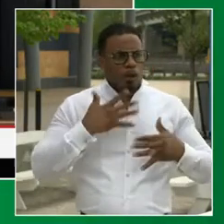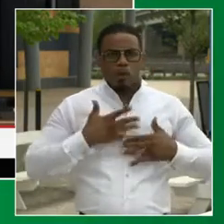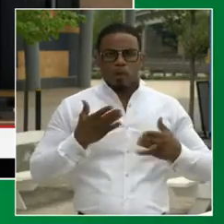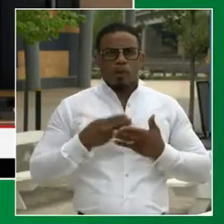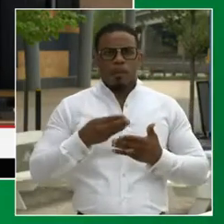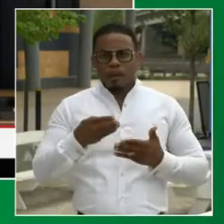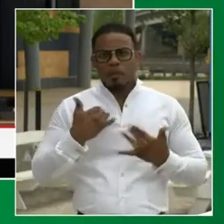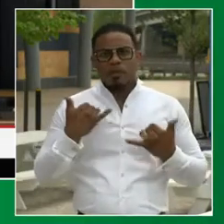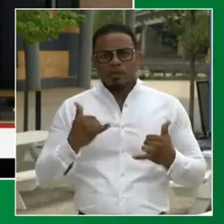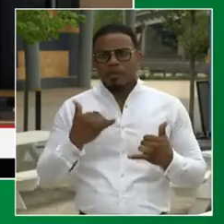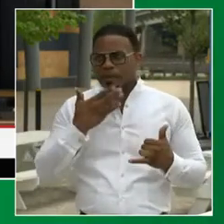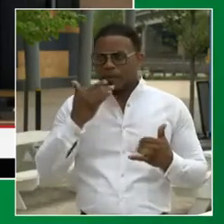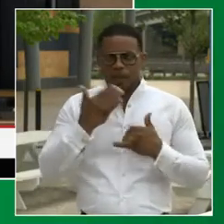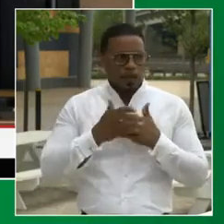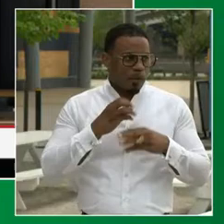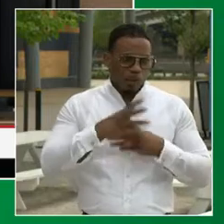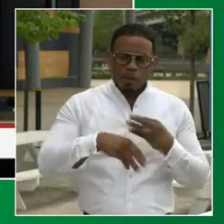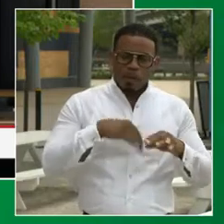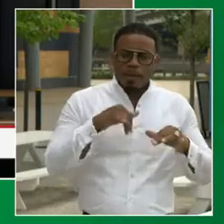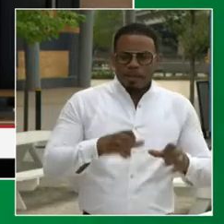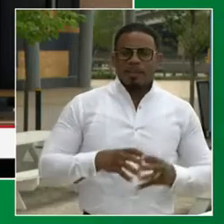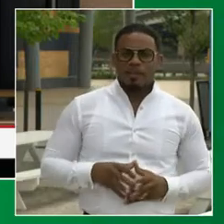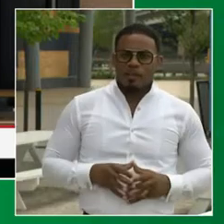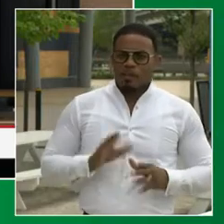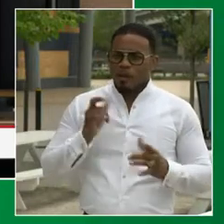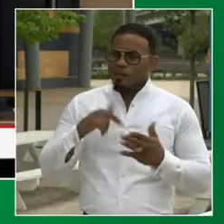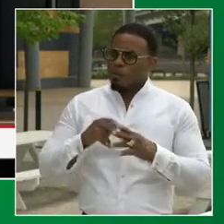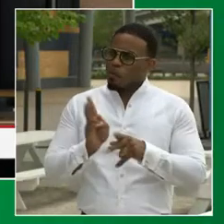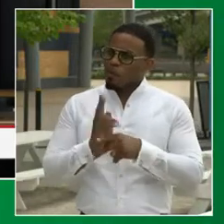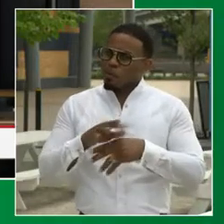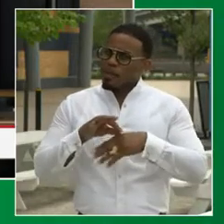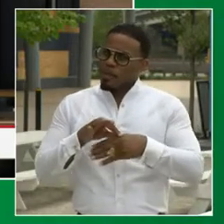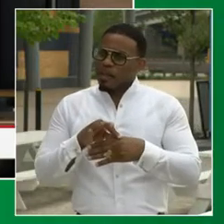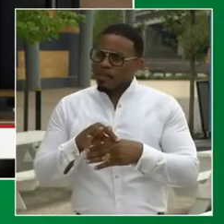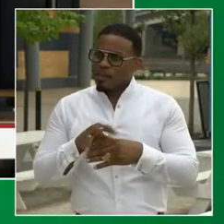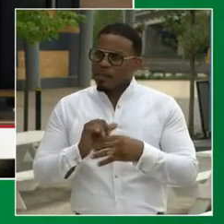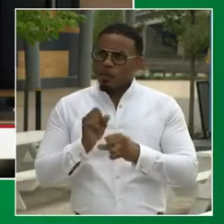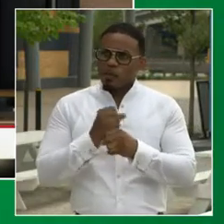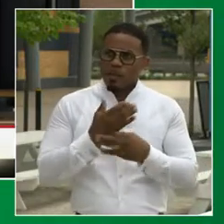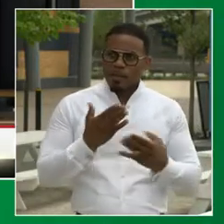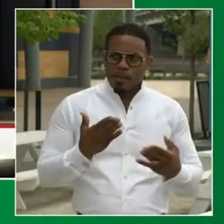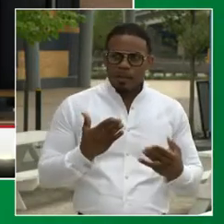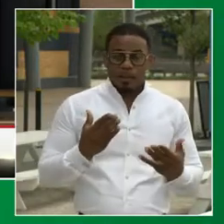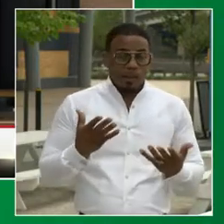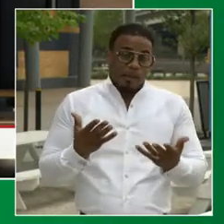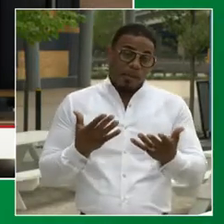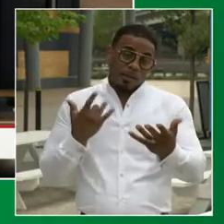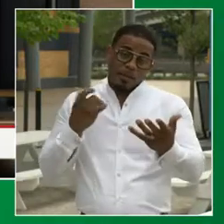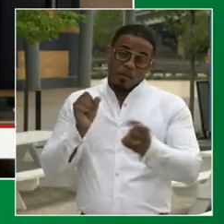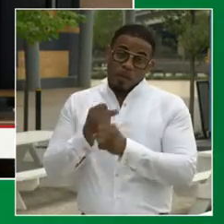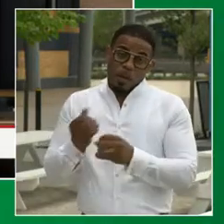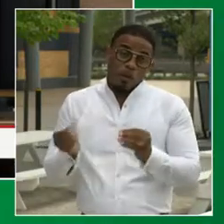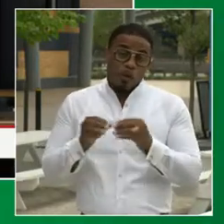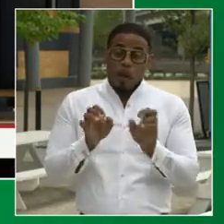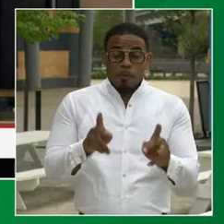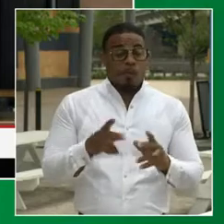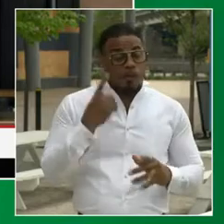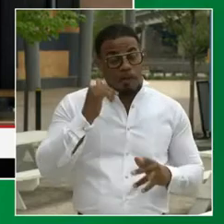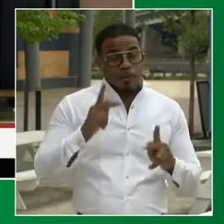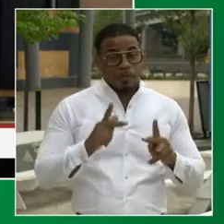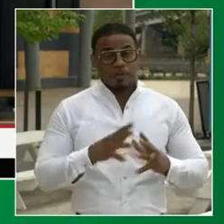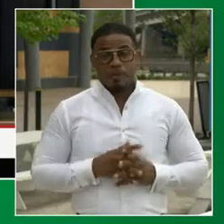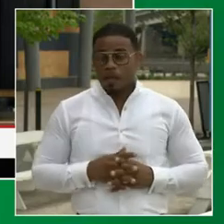still the best country in the world when it comes to producing content, to creating things, and just creating more opportunities,